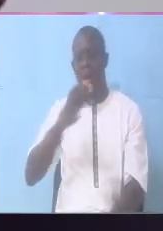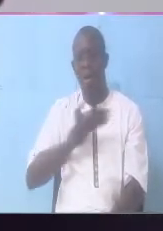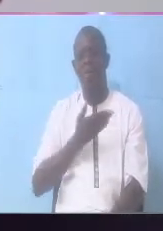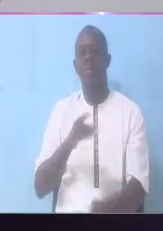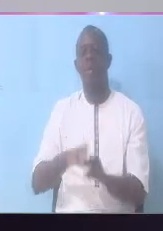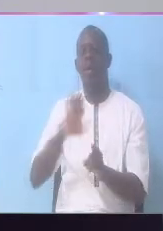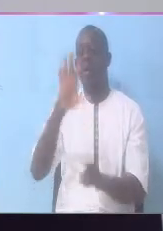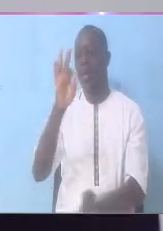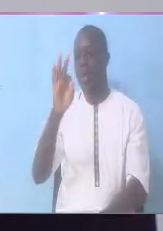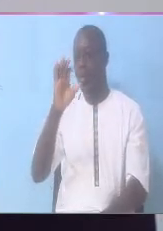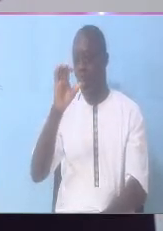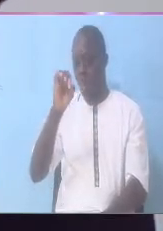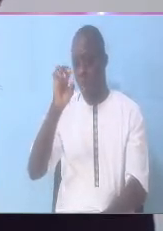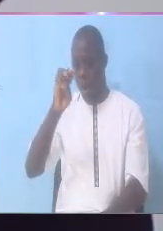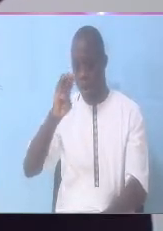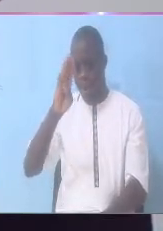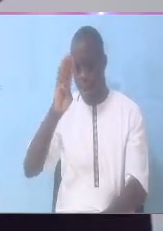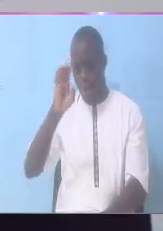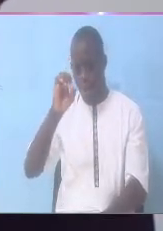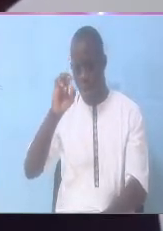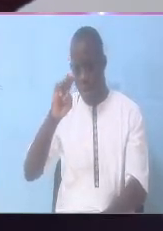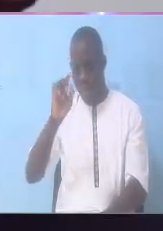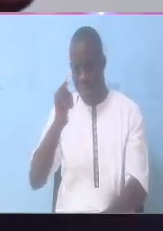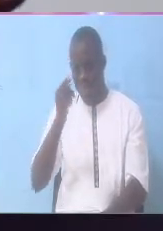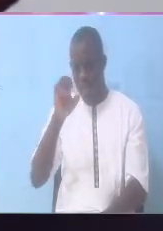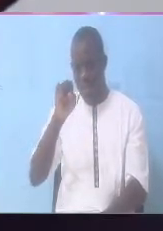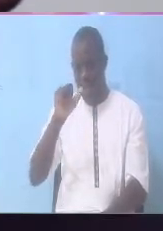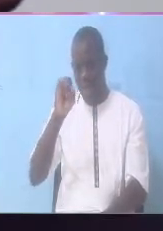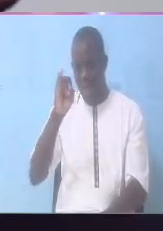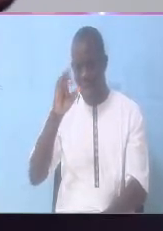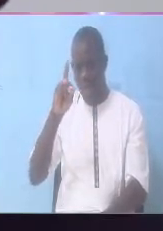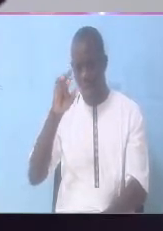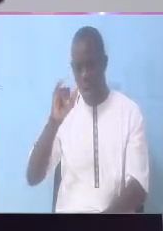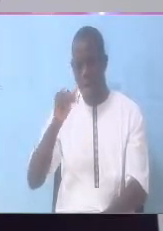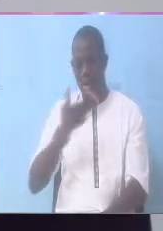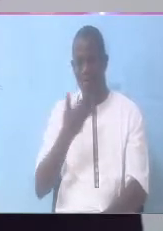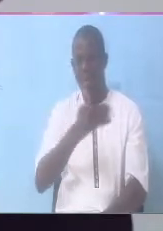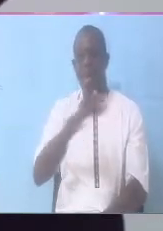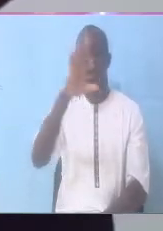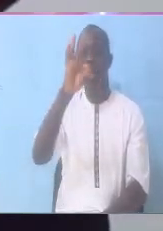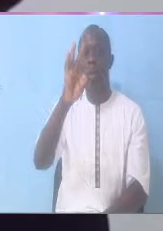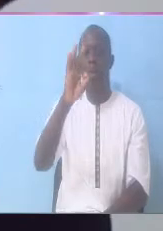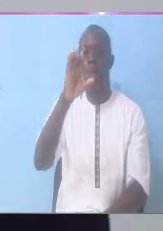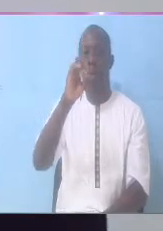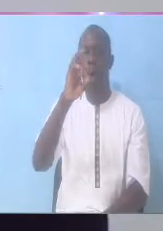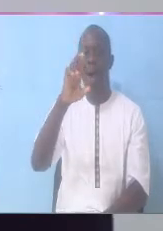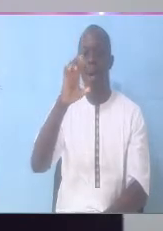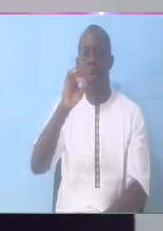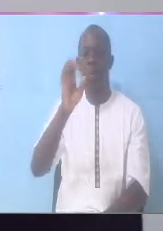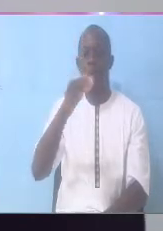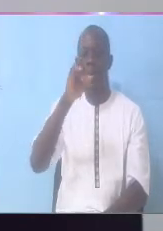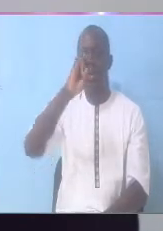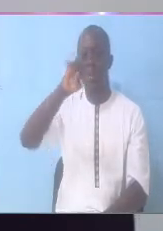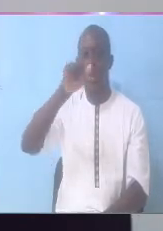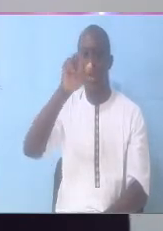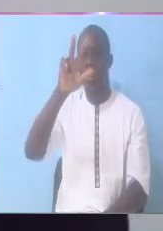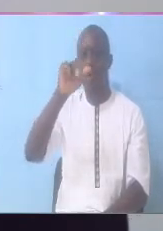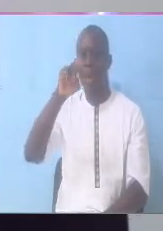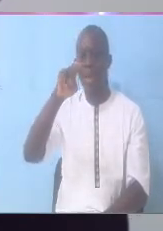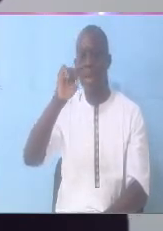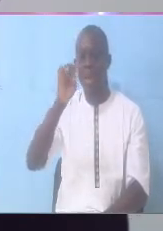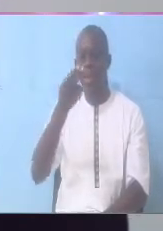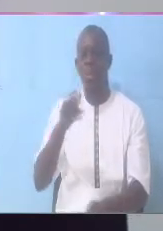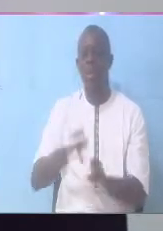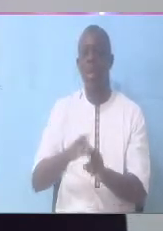Tombon Seidi. Turo Jaune. Turo Jaune. Duta Kamaso. Duta